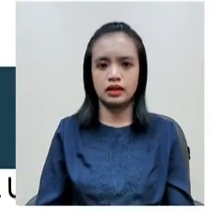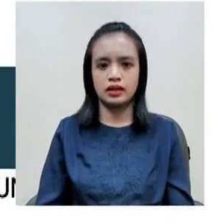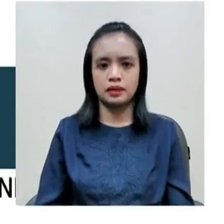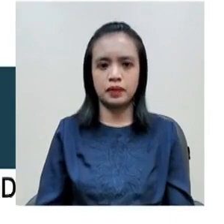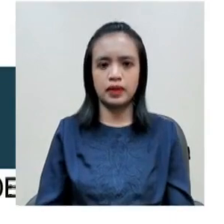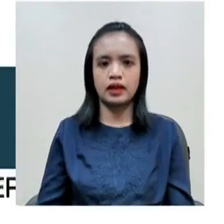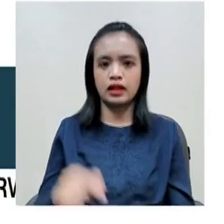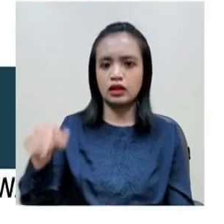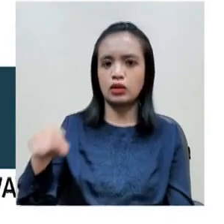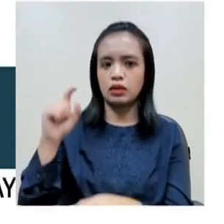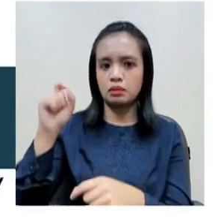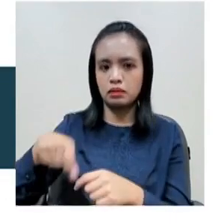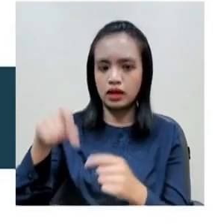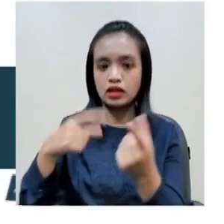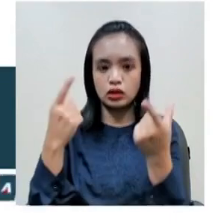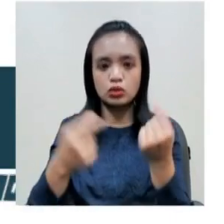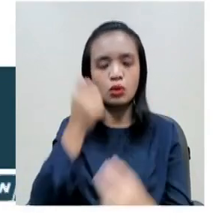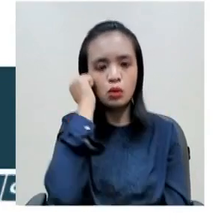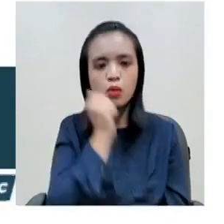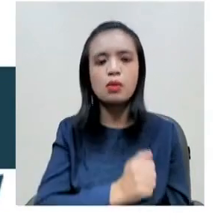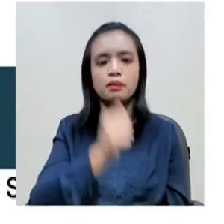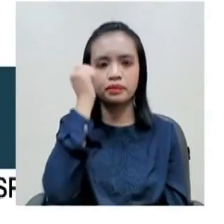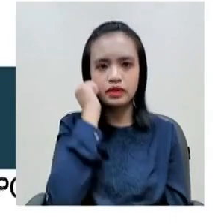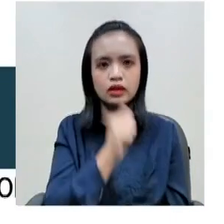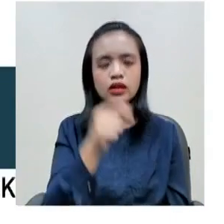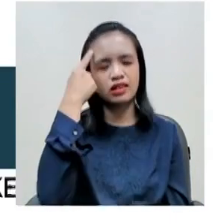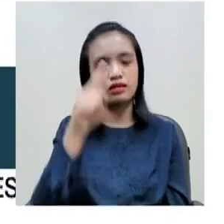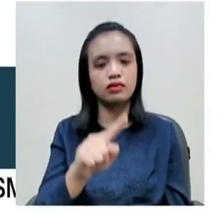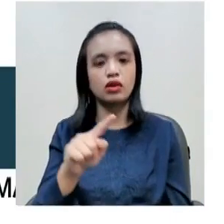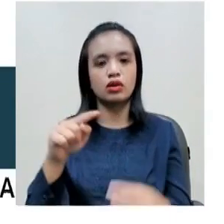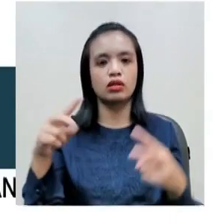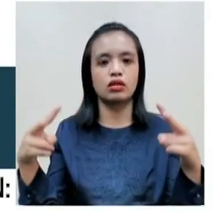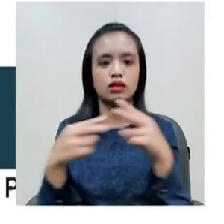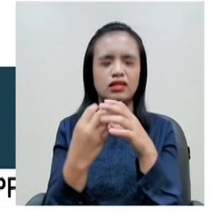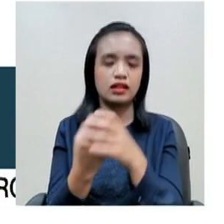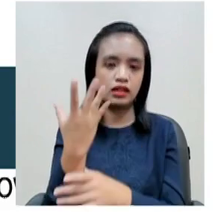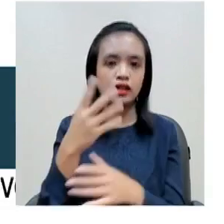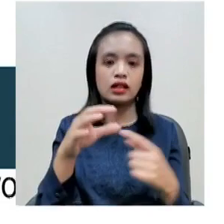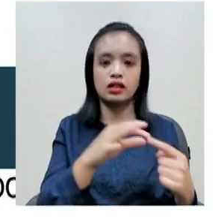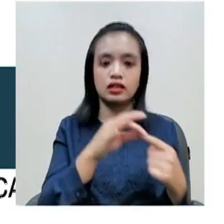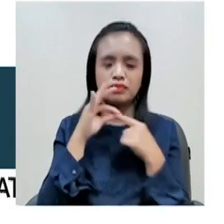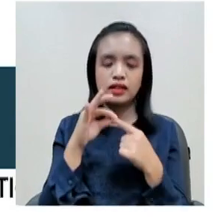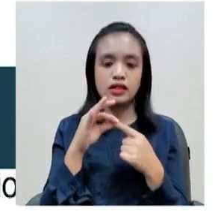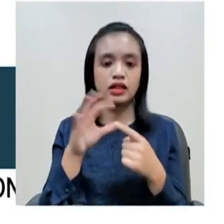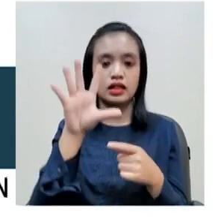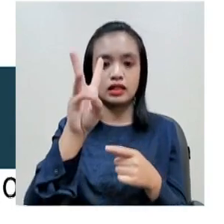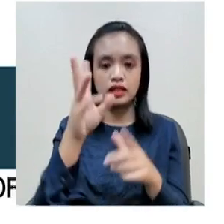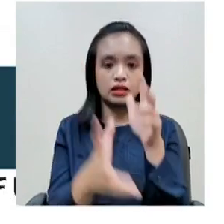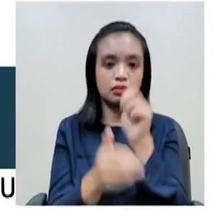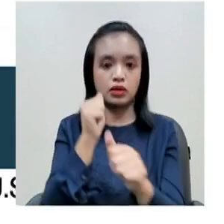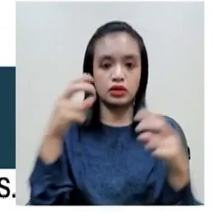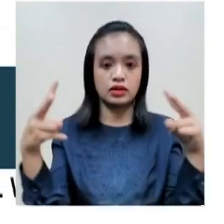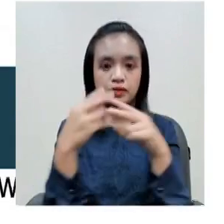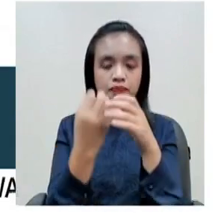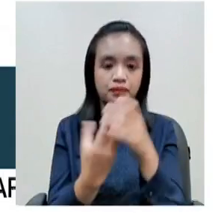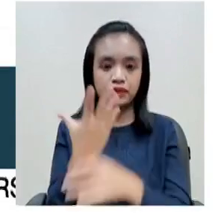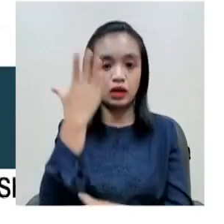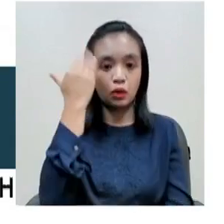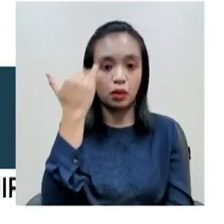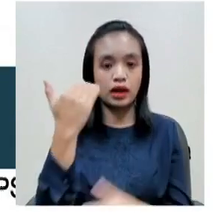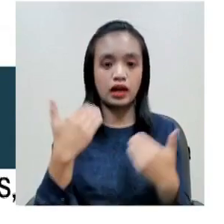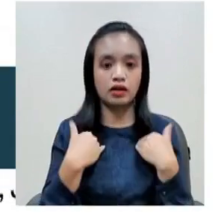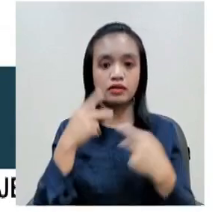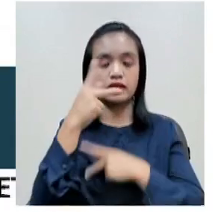we have to do all the time for our active volcanoes, and most especially our six most active volcanoes, because there are types